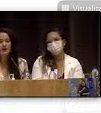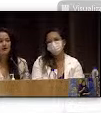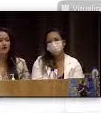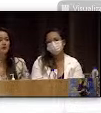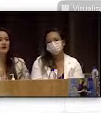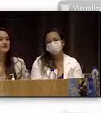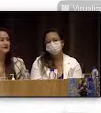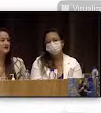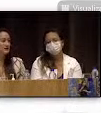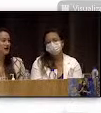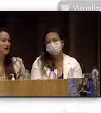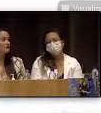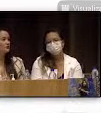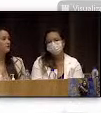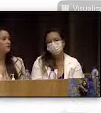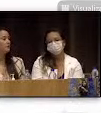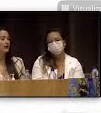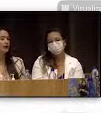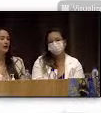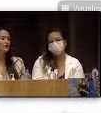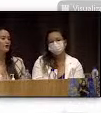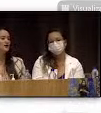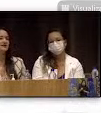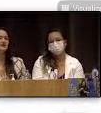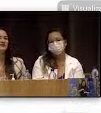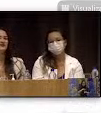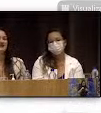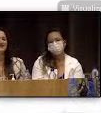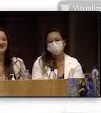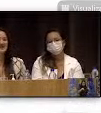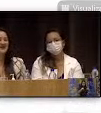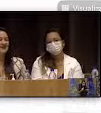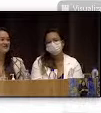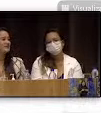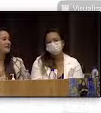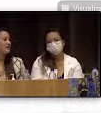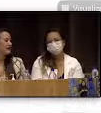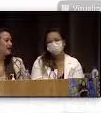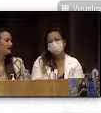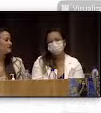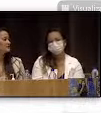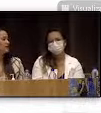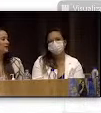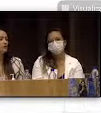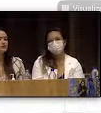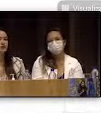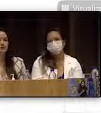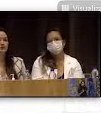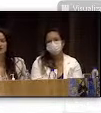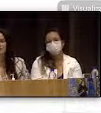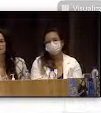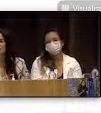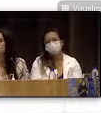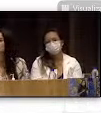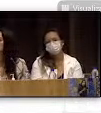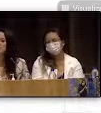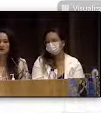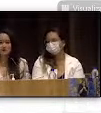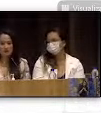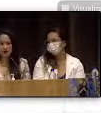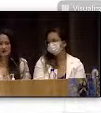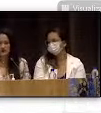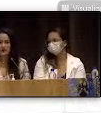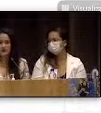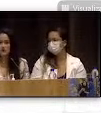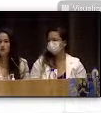Different from other hospitals in the state. It was a need because all the other specialties, all